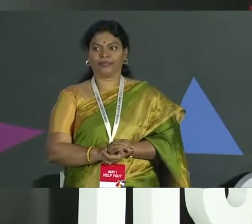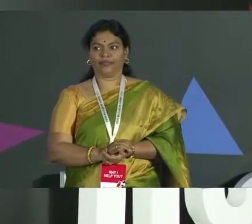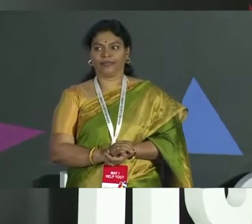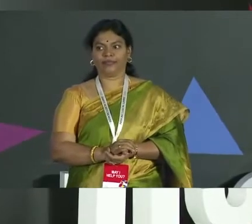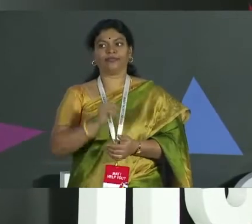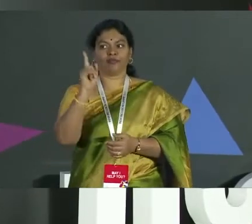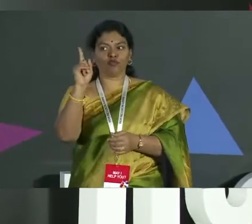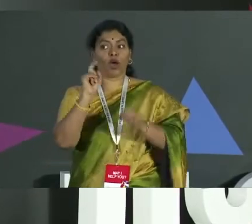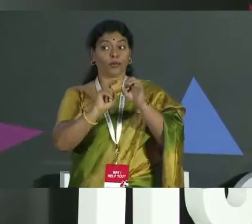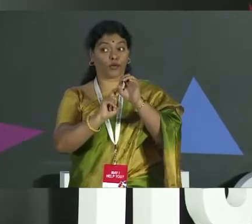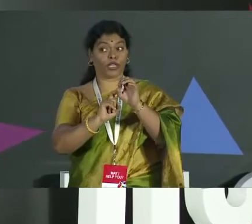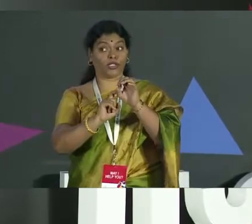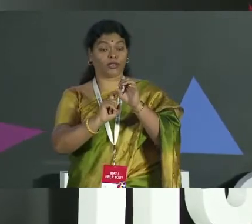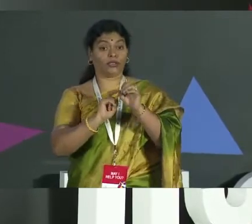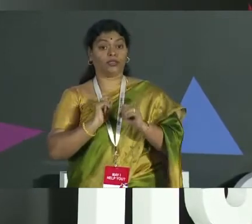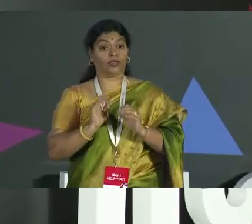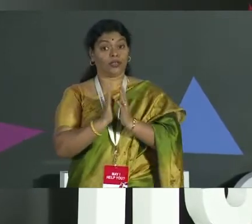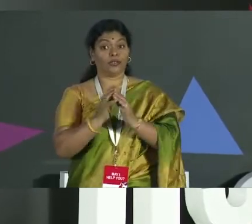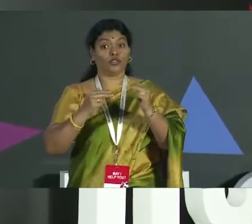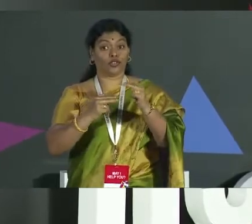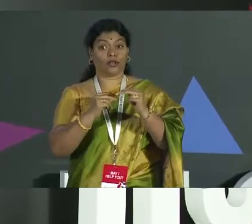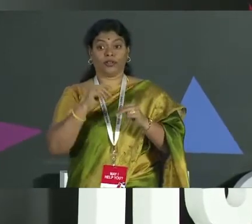make it really short, okay? Ask the question.